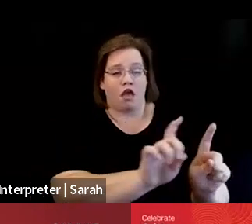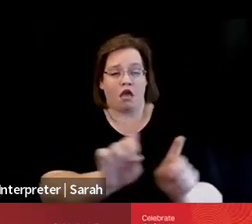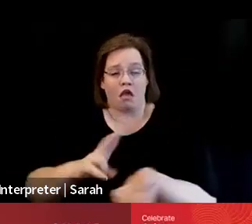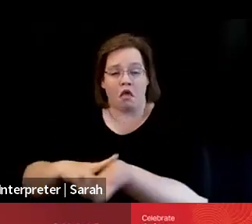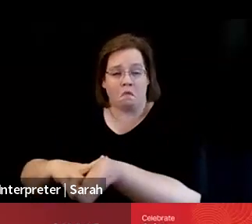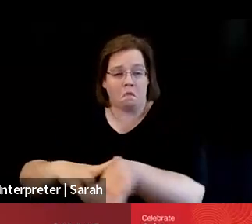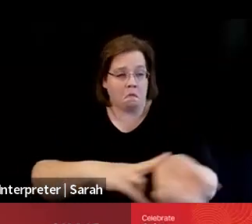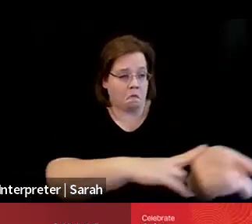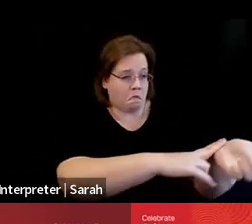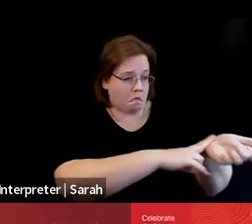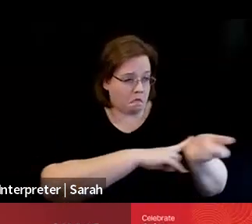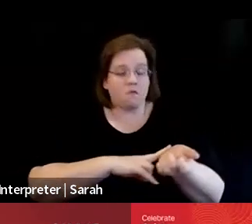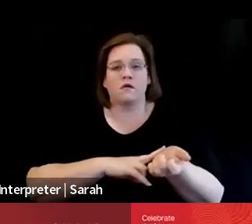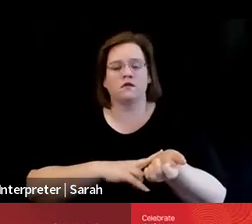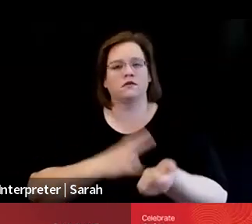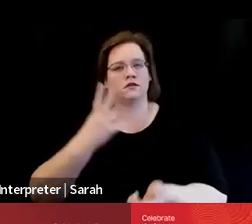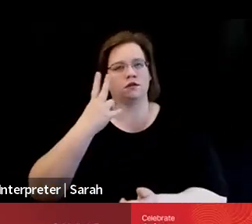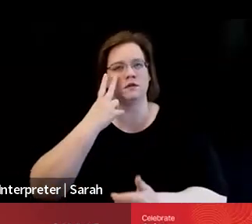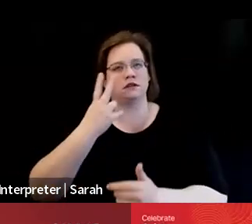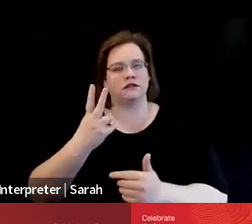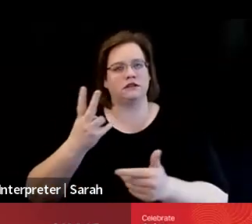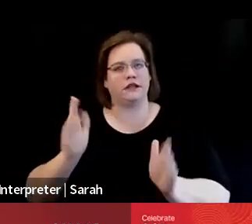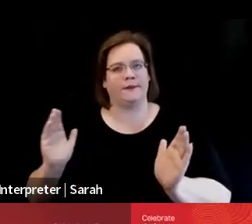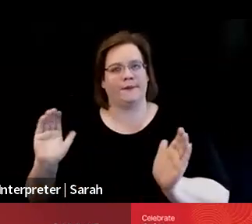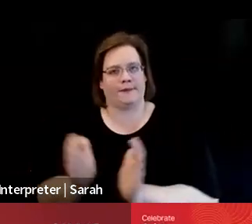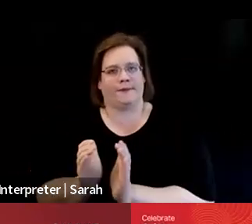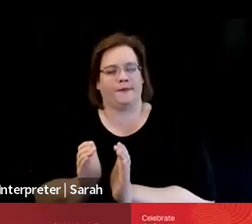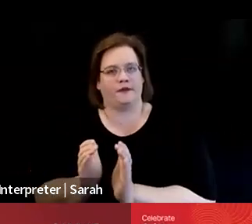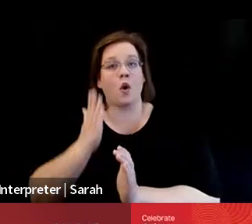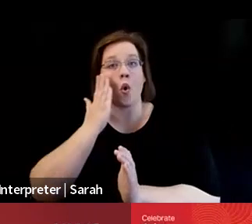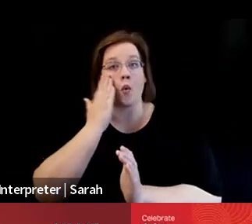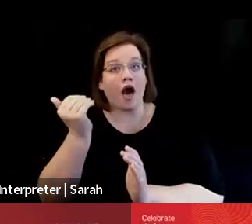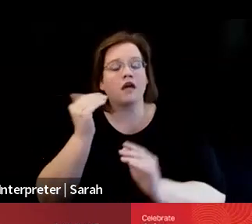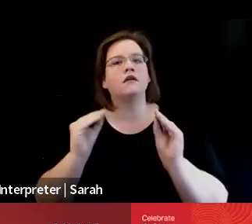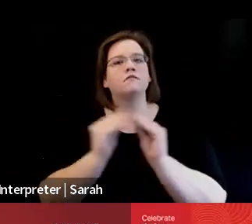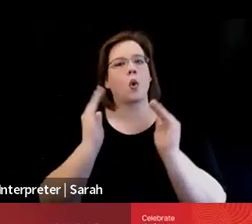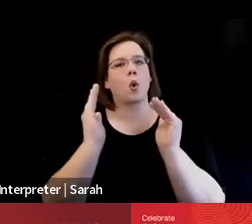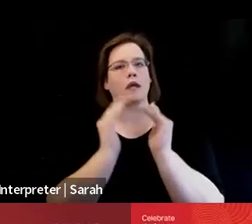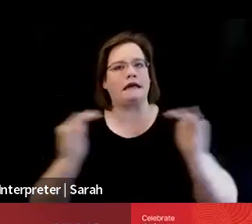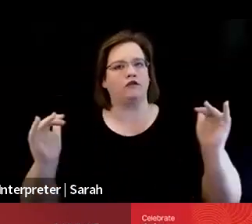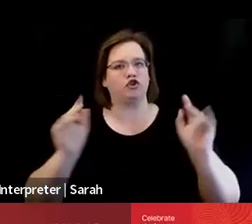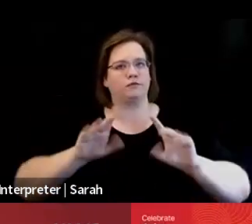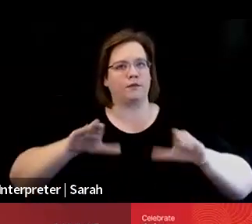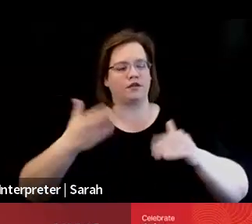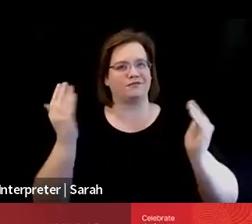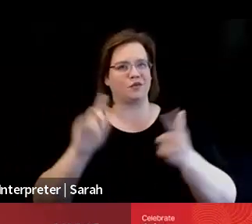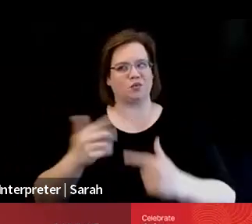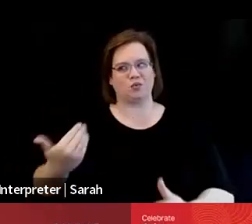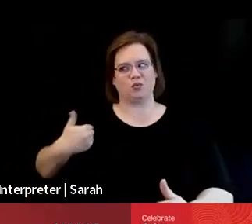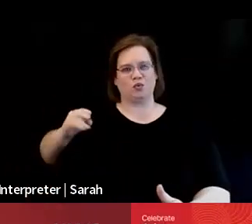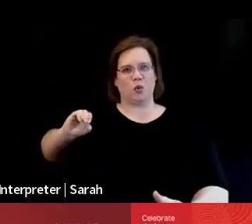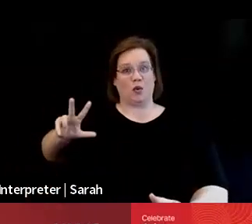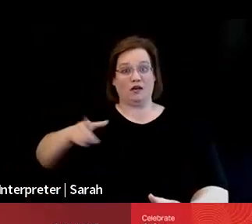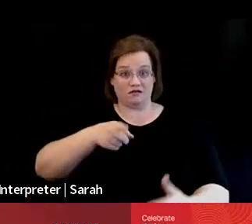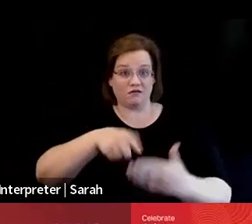would see things a little bit maybe worse, because we have a more diverse population than we had in 2003. And because of exactly what